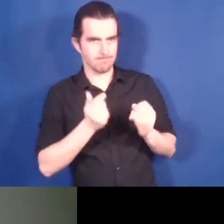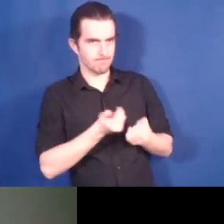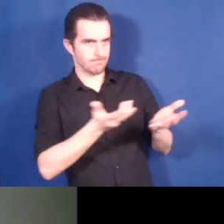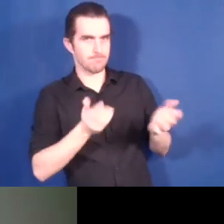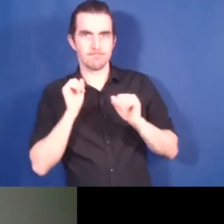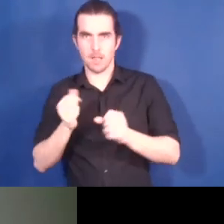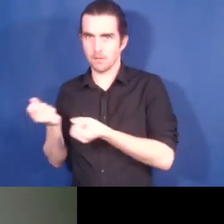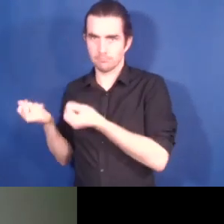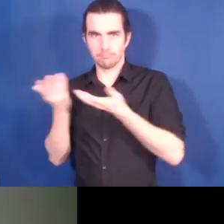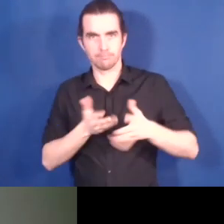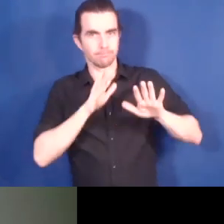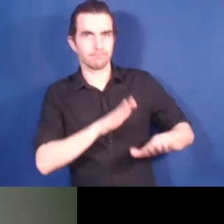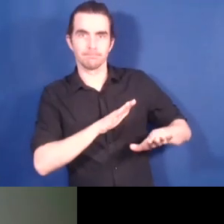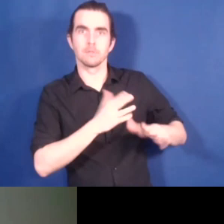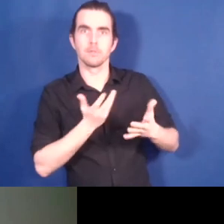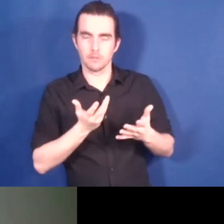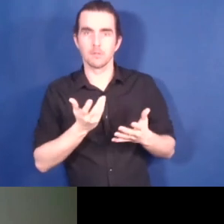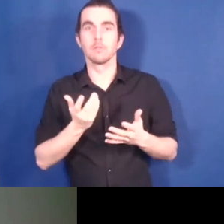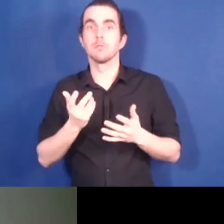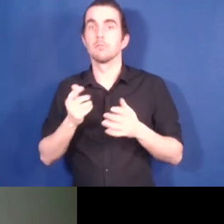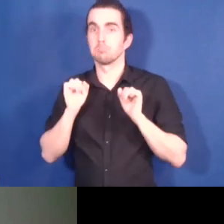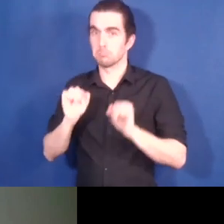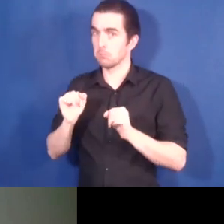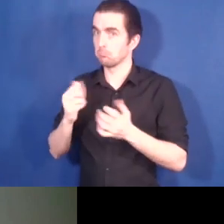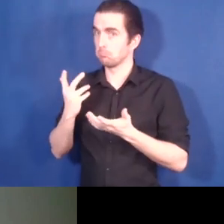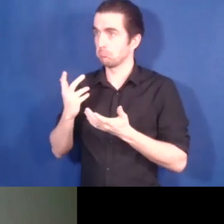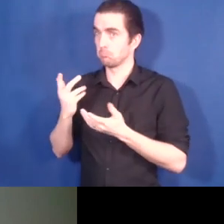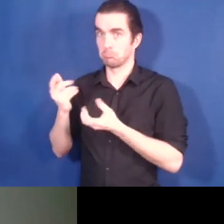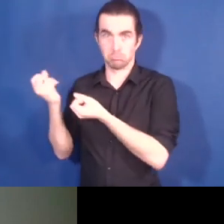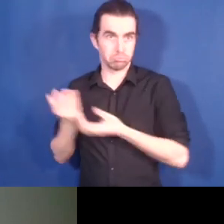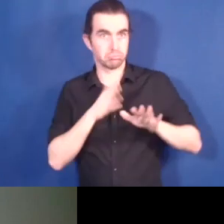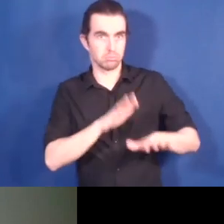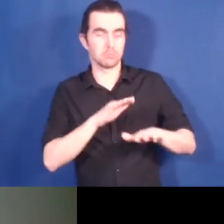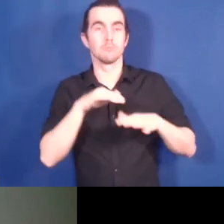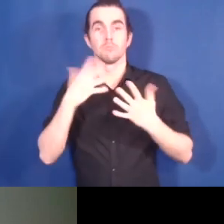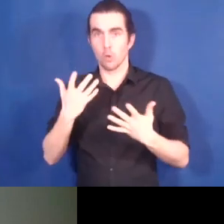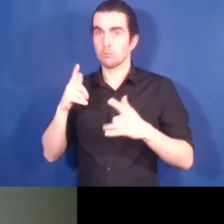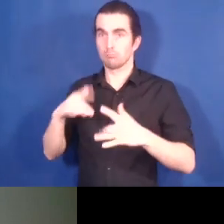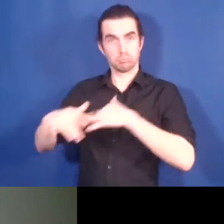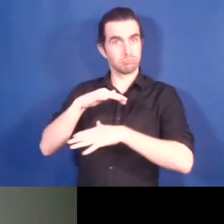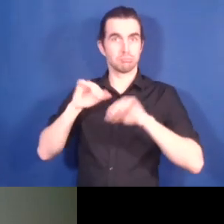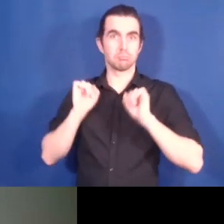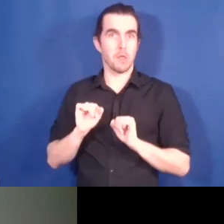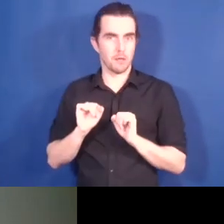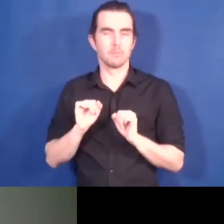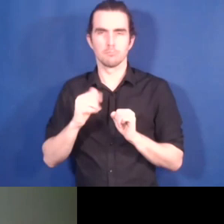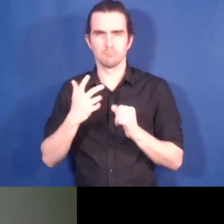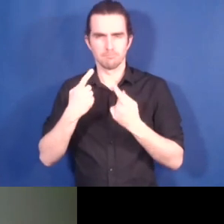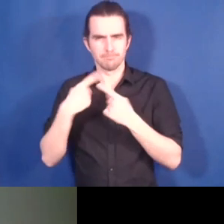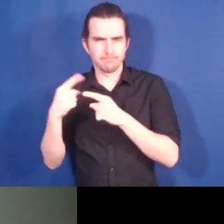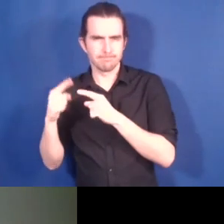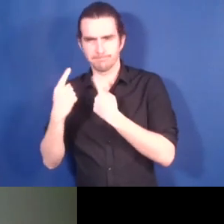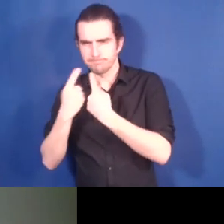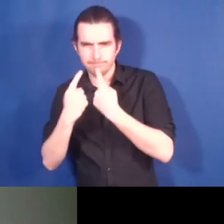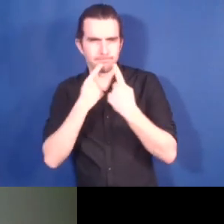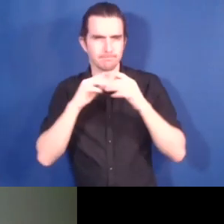Forum from the practitioner community on this area. So there are several new initiatives to highlight. So please bear